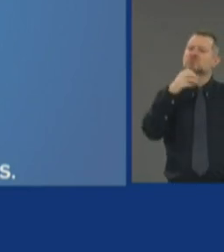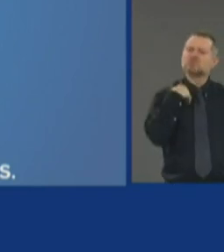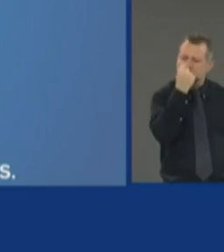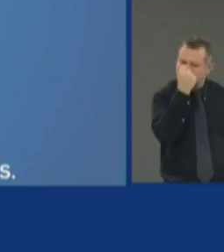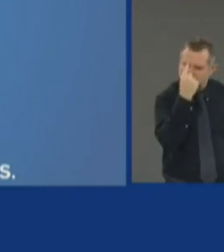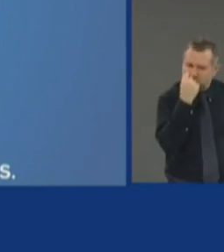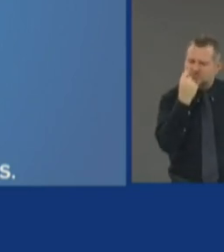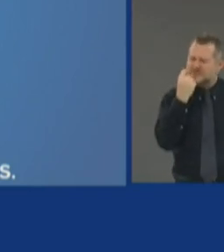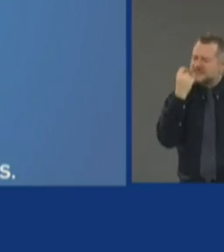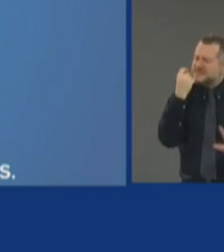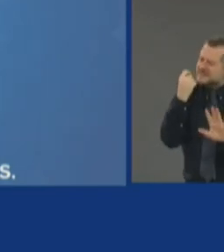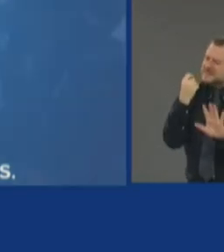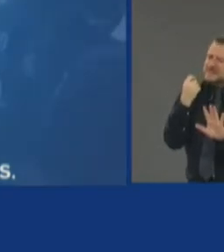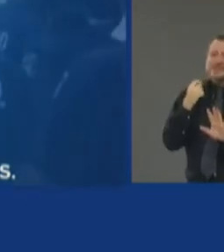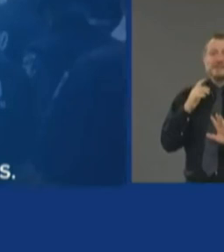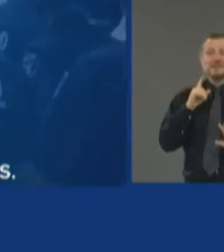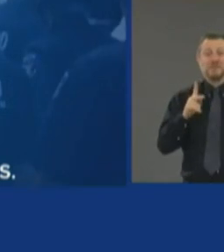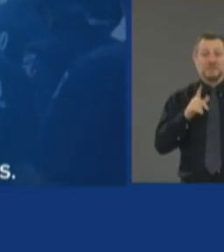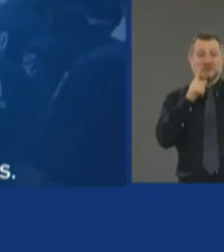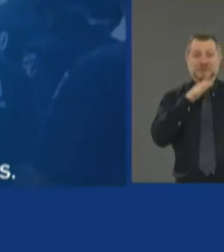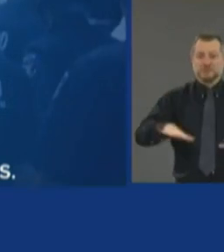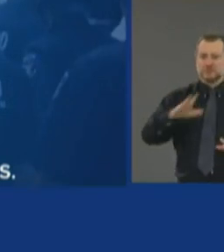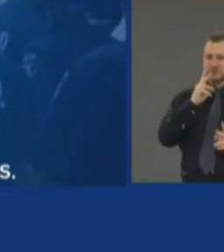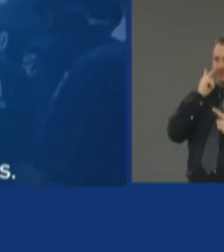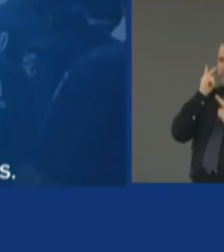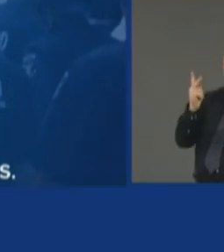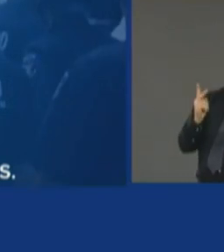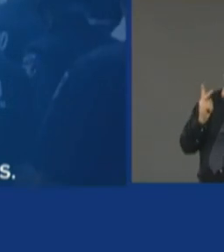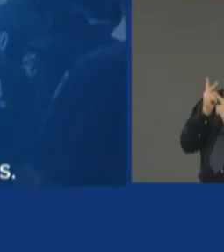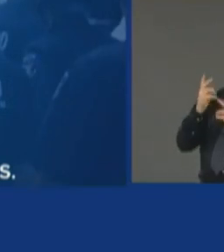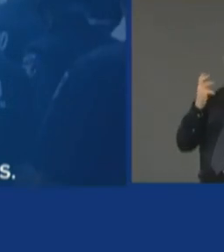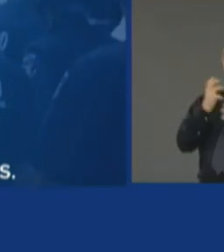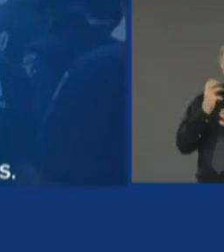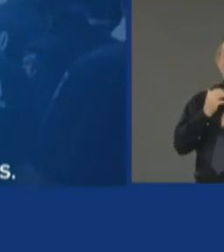people see this. They see the facts. Now,